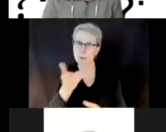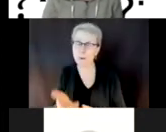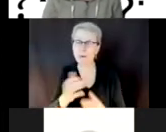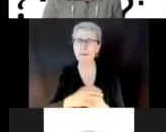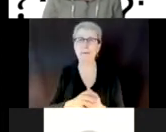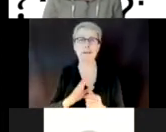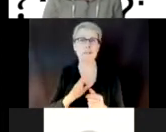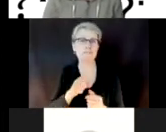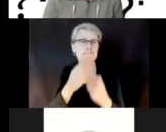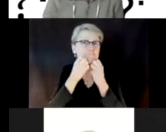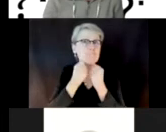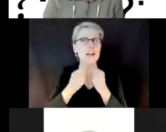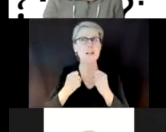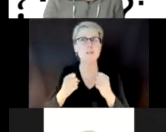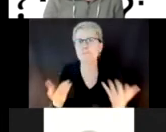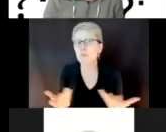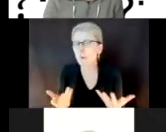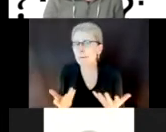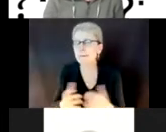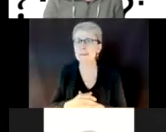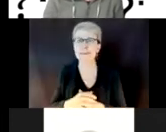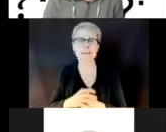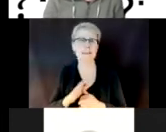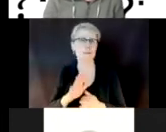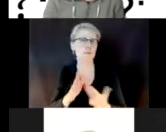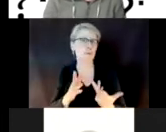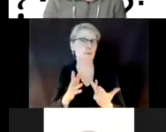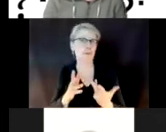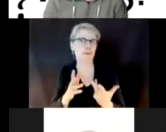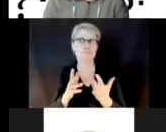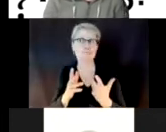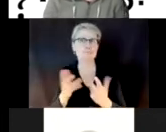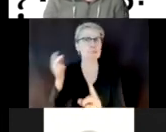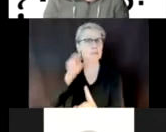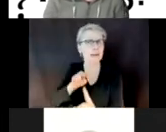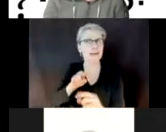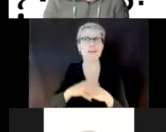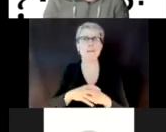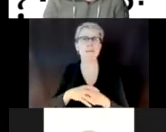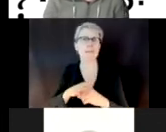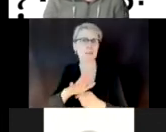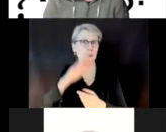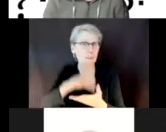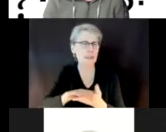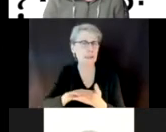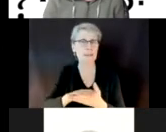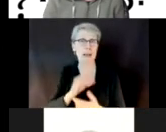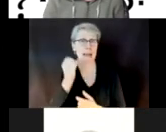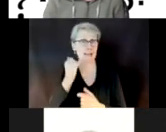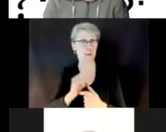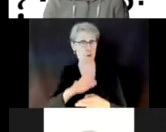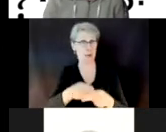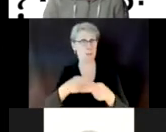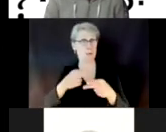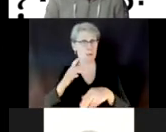your values, you're sharing your kind of position in the world. And hopefully, if you're a brand and trying to accomplish